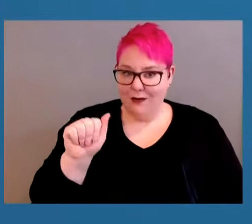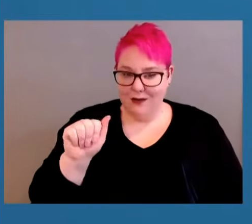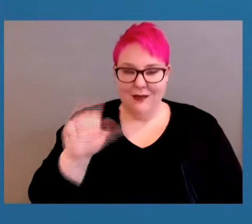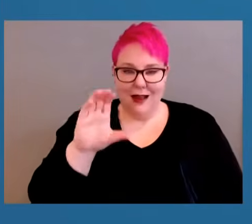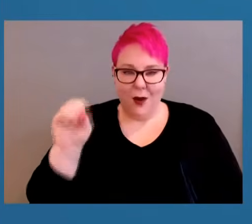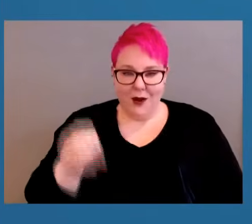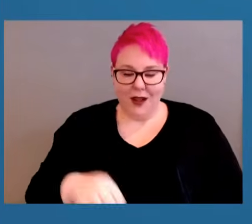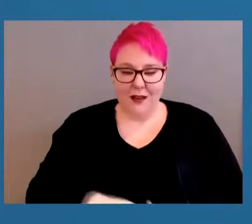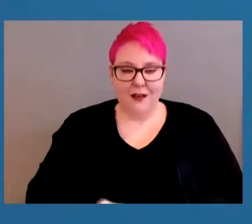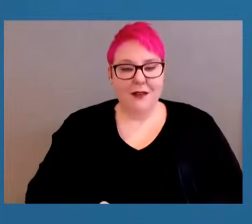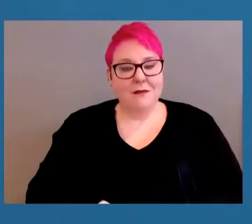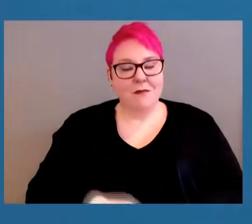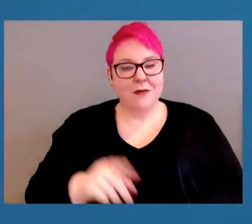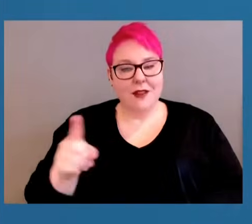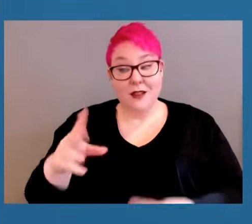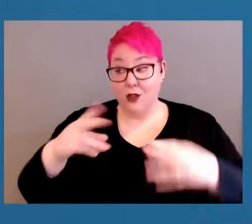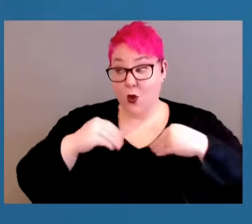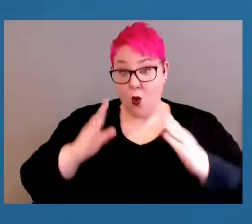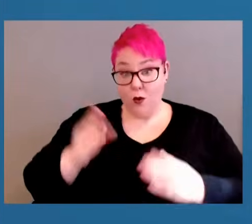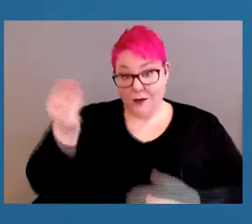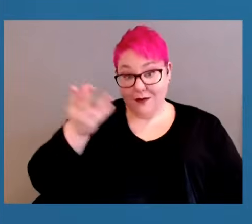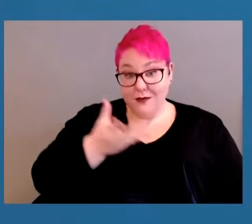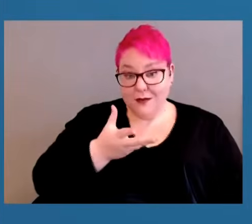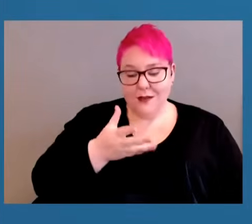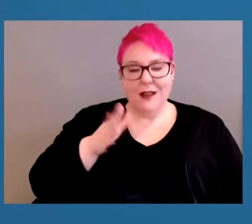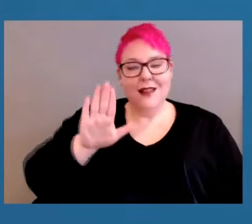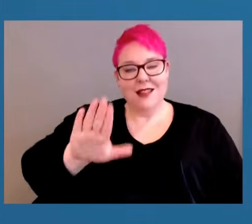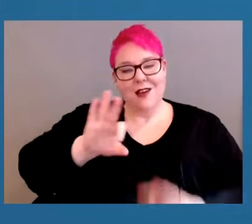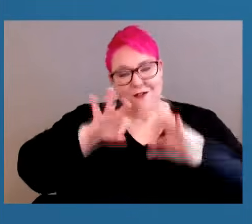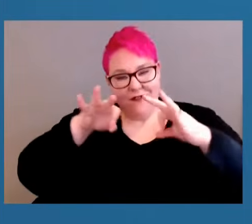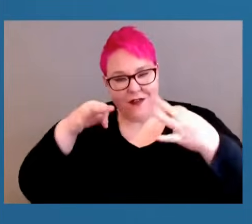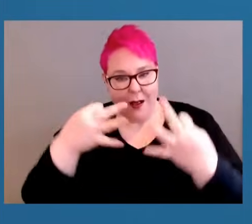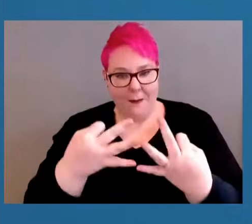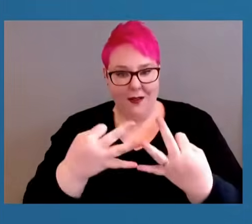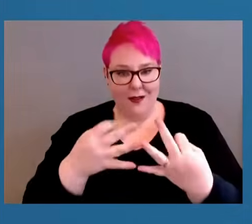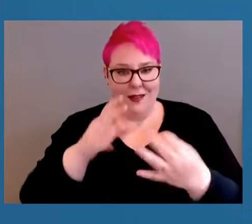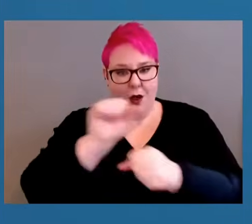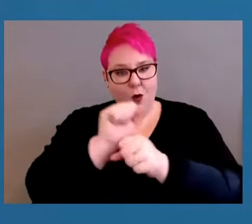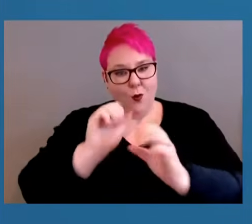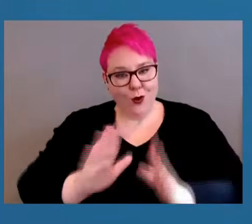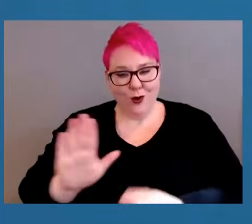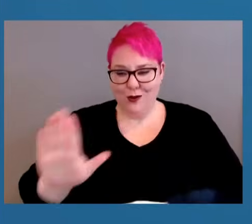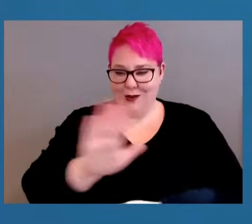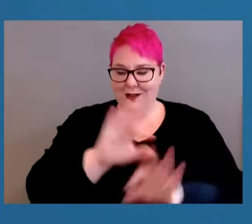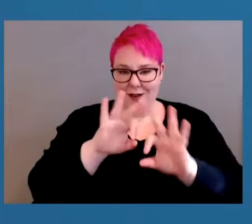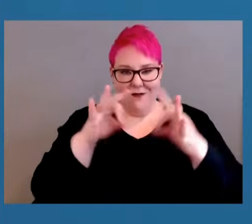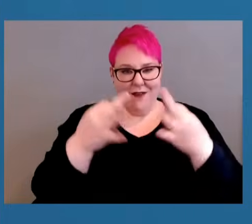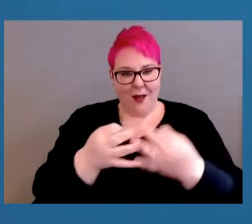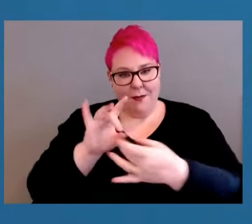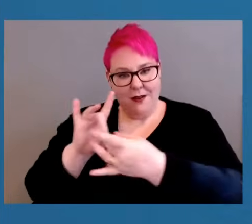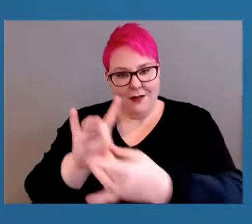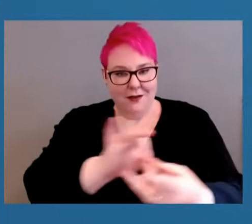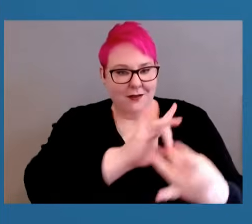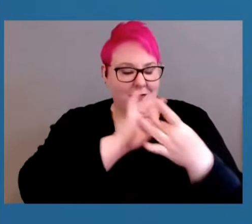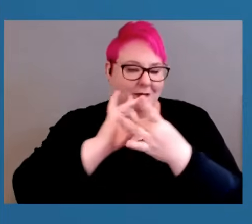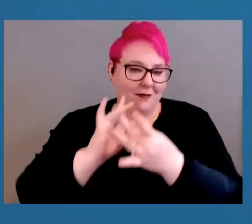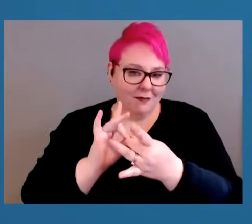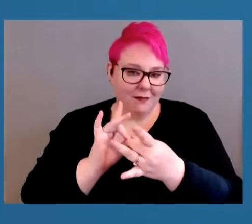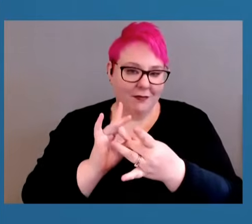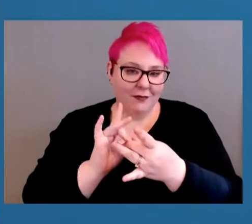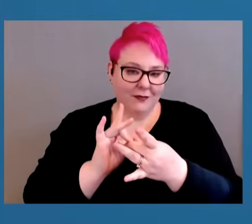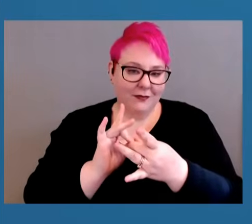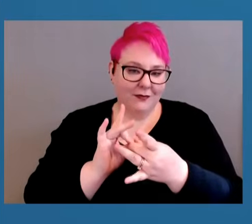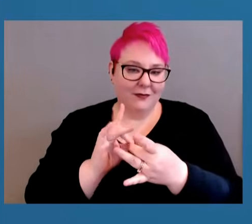the owners told me, this was their family. This is how they felt about these individuals. This was family to them. So